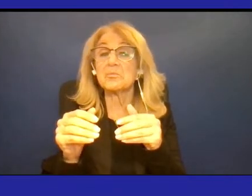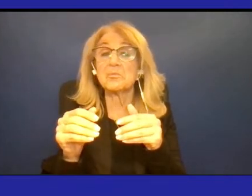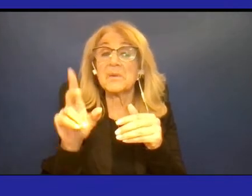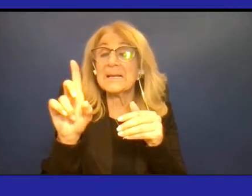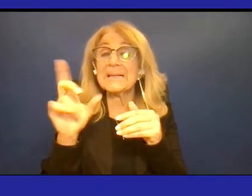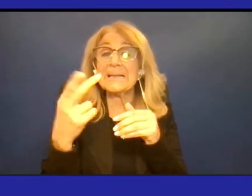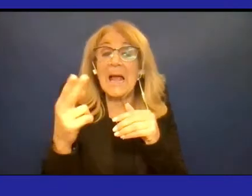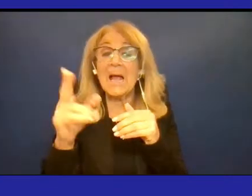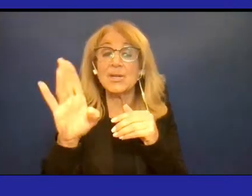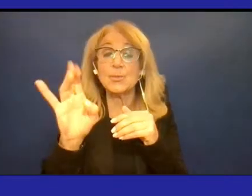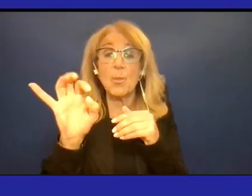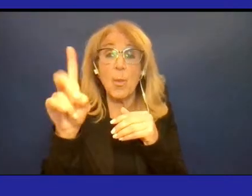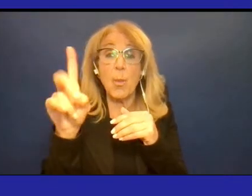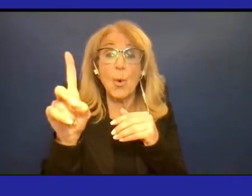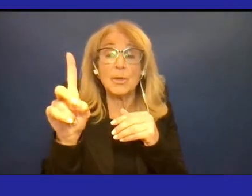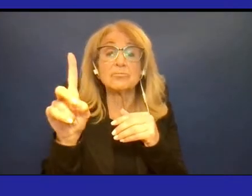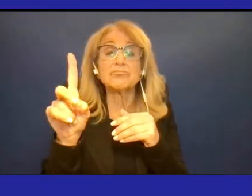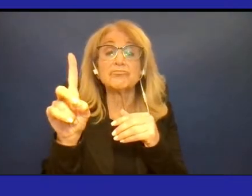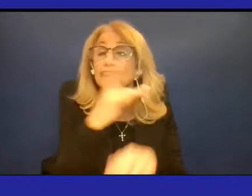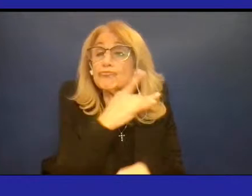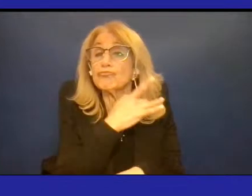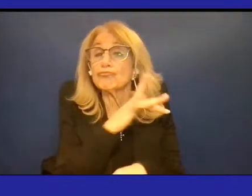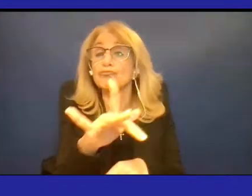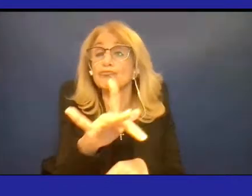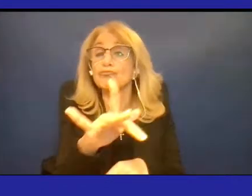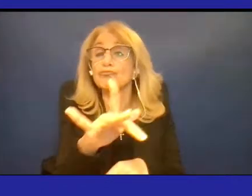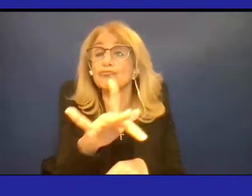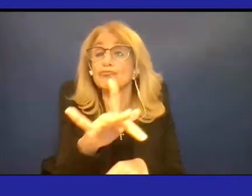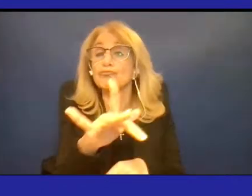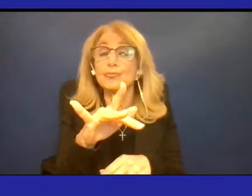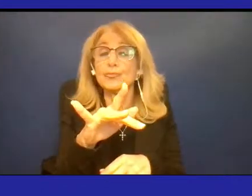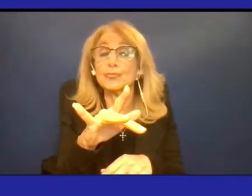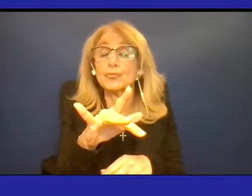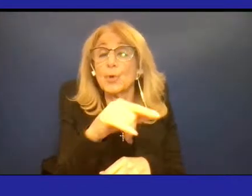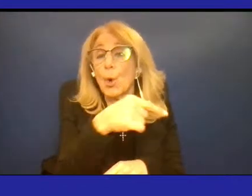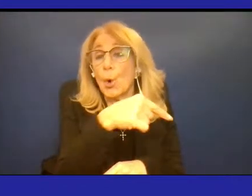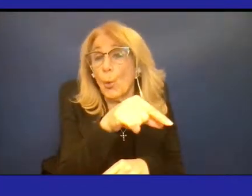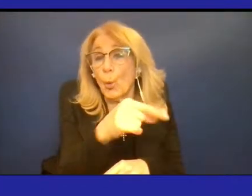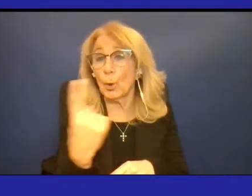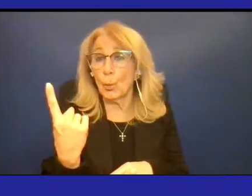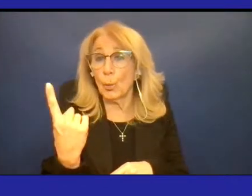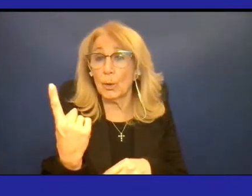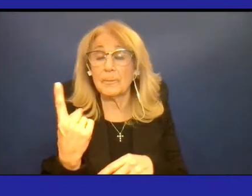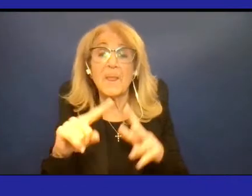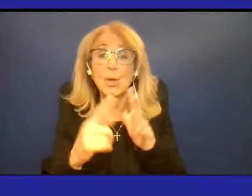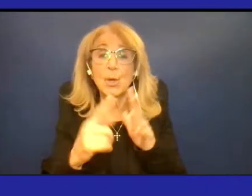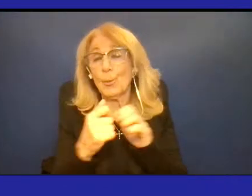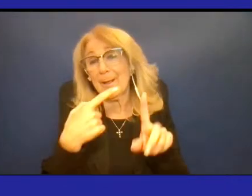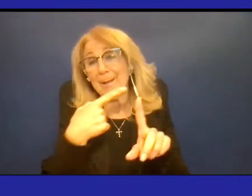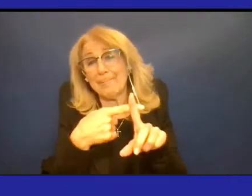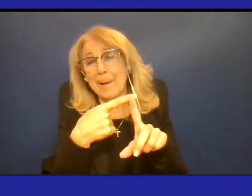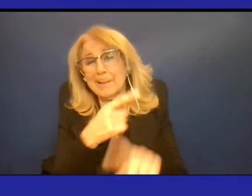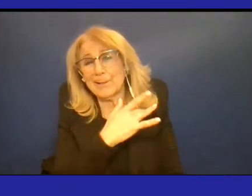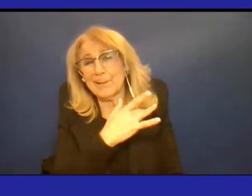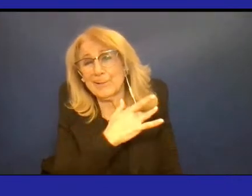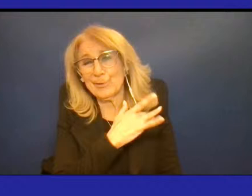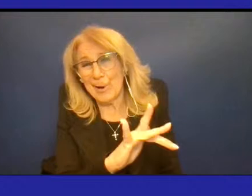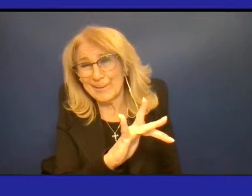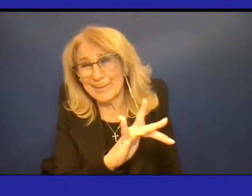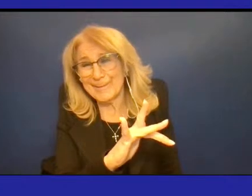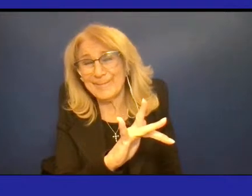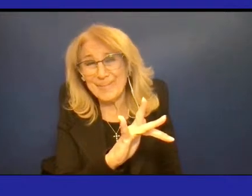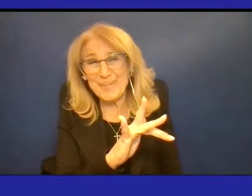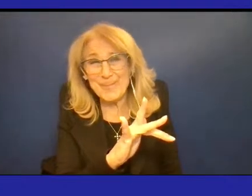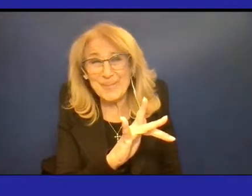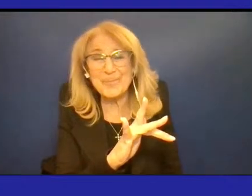Q1. So, per usual, we're going to start with those that are positive trends and beating the